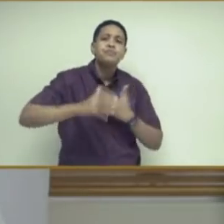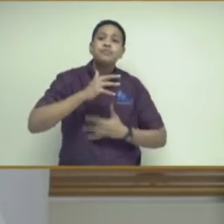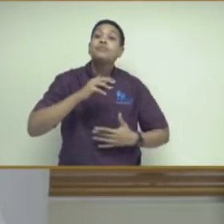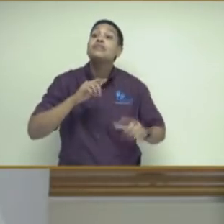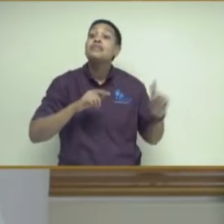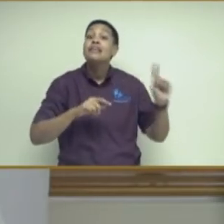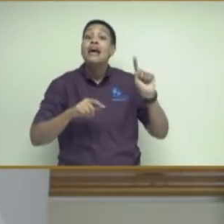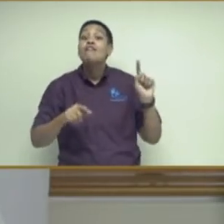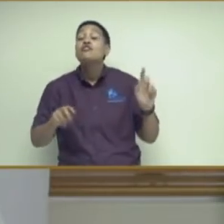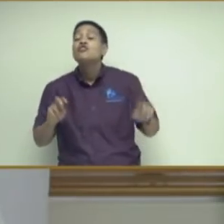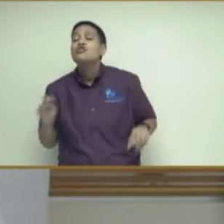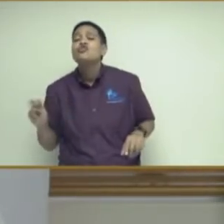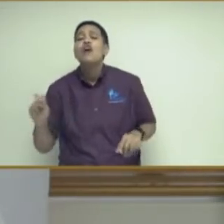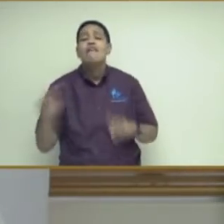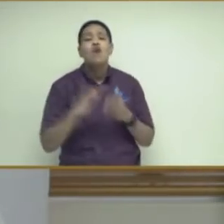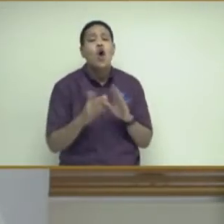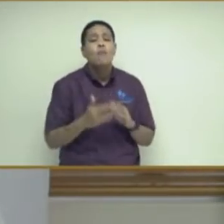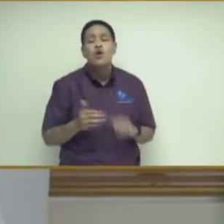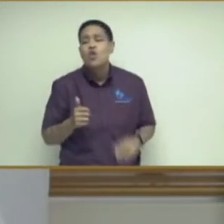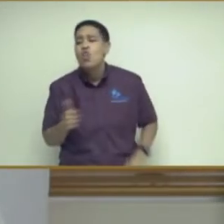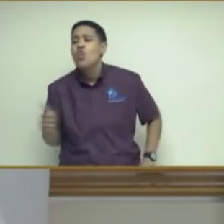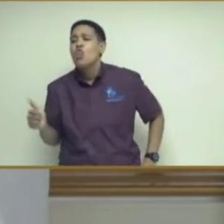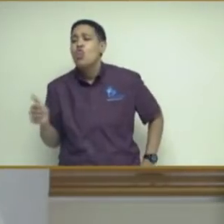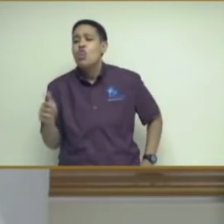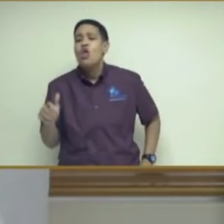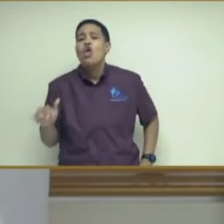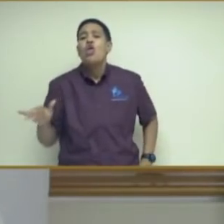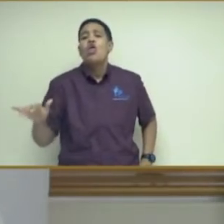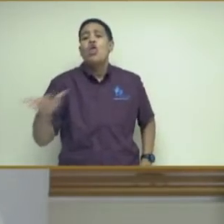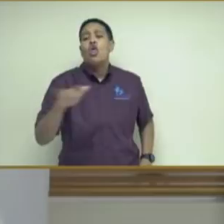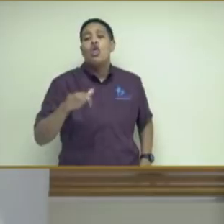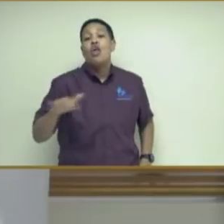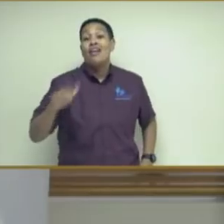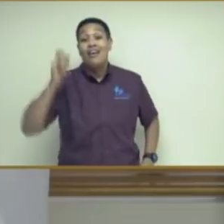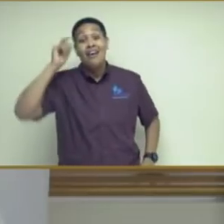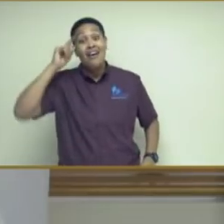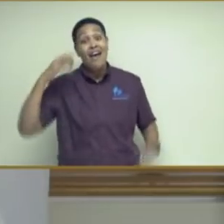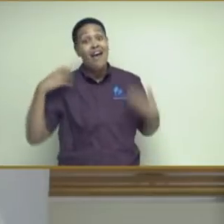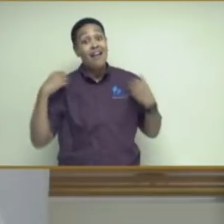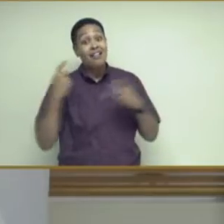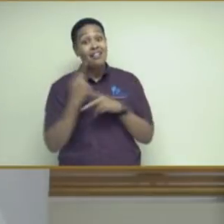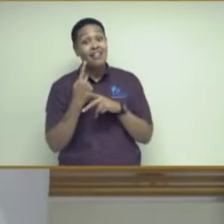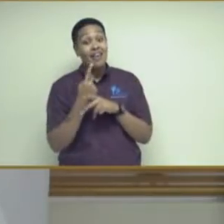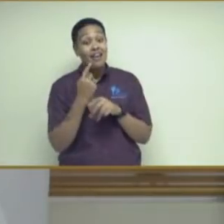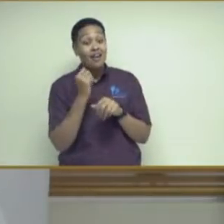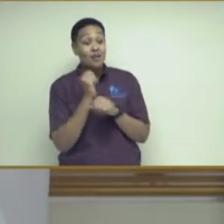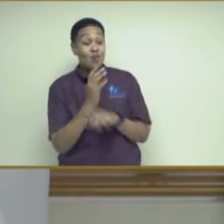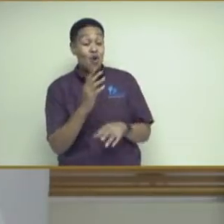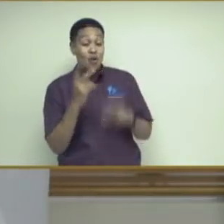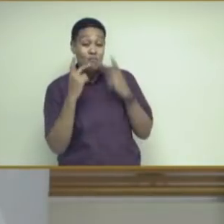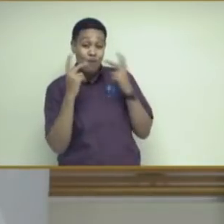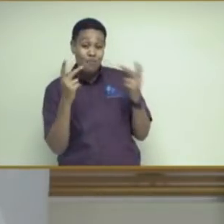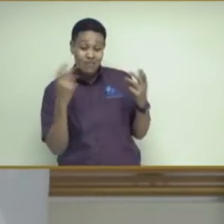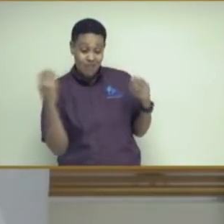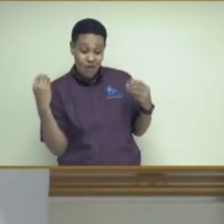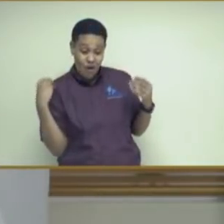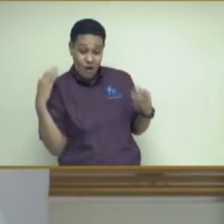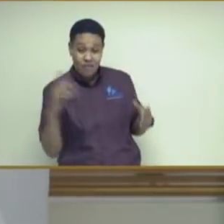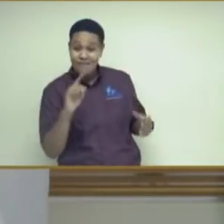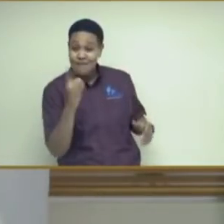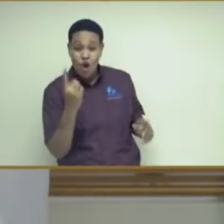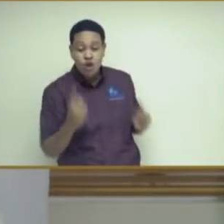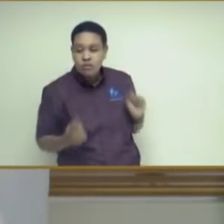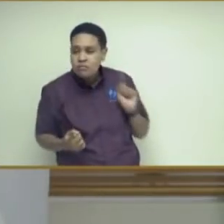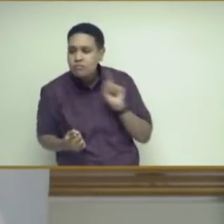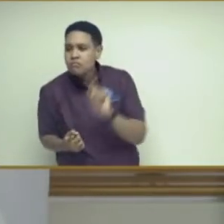are the ones who travel into the communities. They are the first point normally of contact as it relates